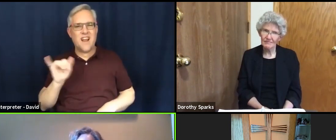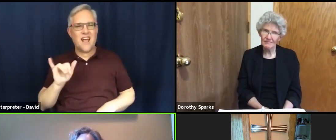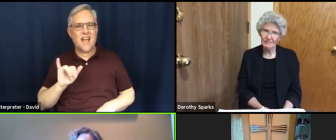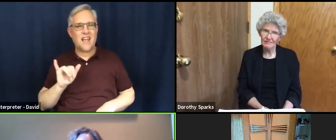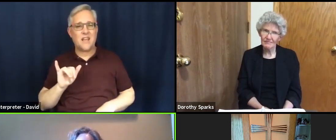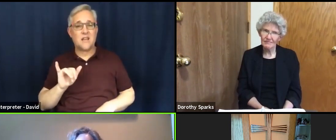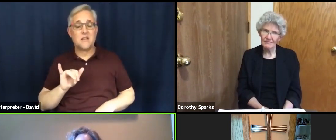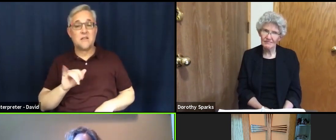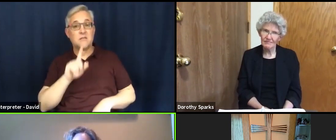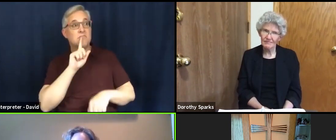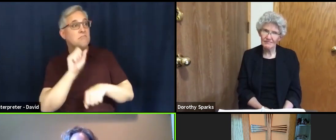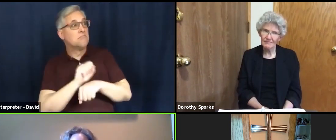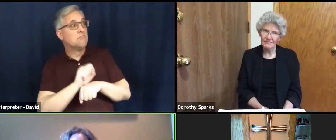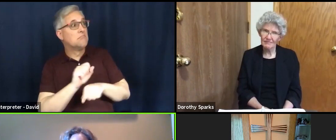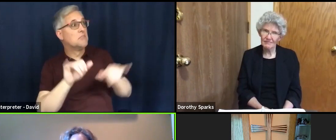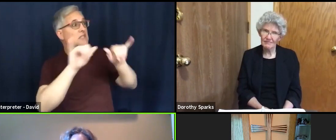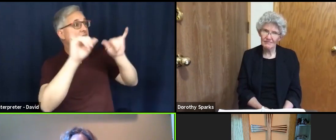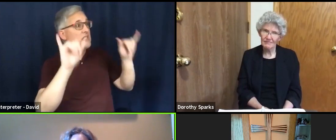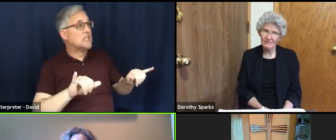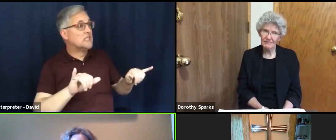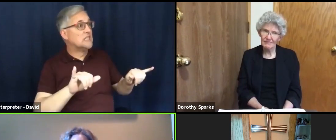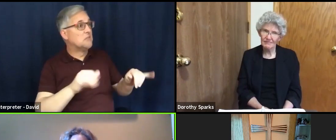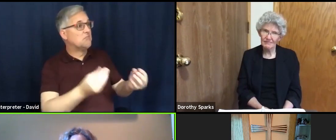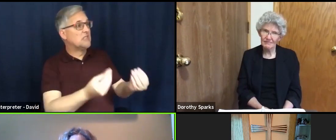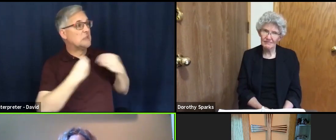have hurt others.